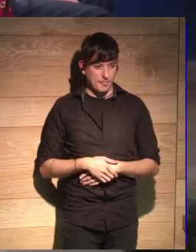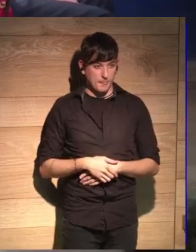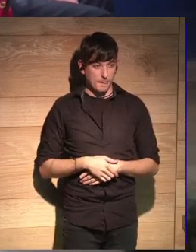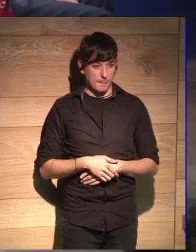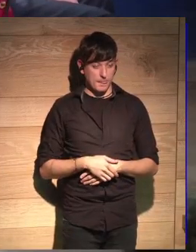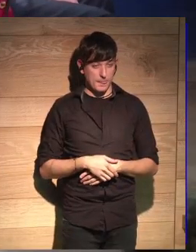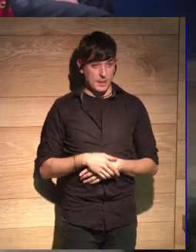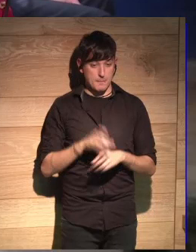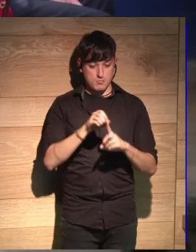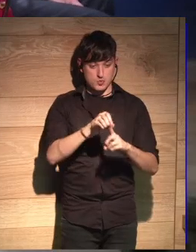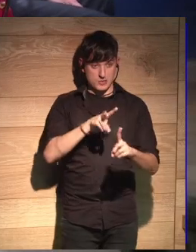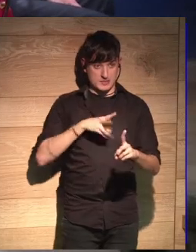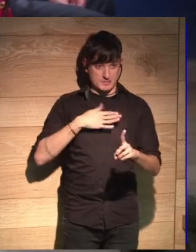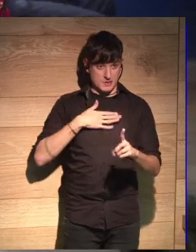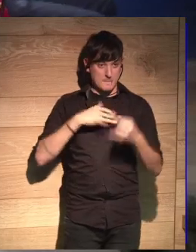not changed.